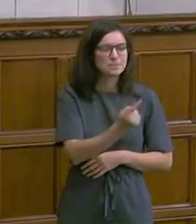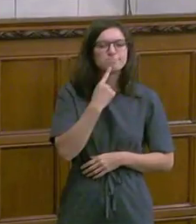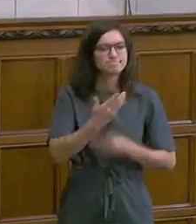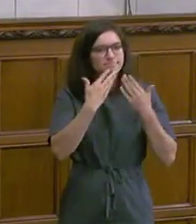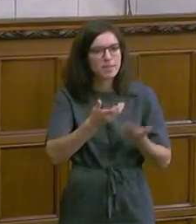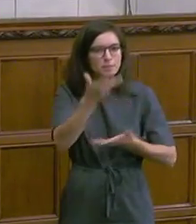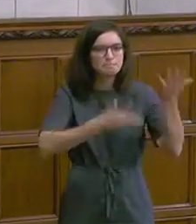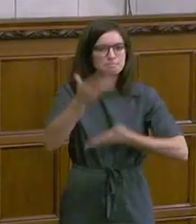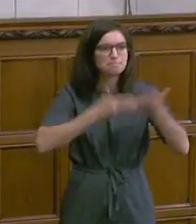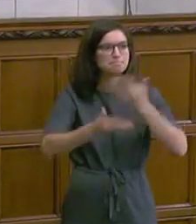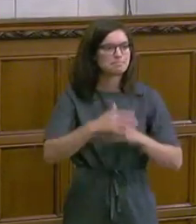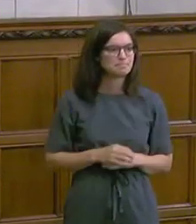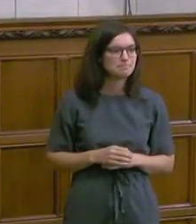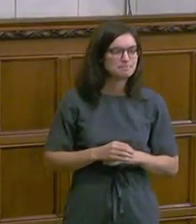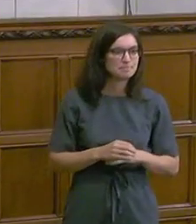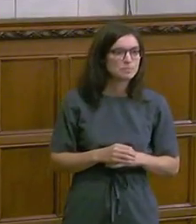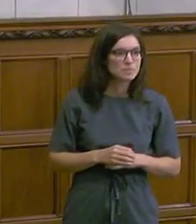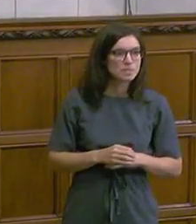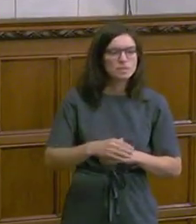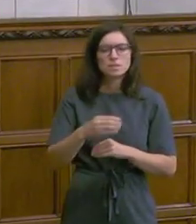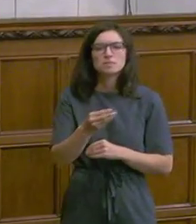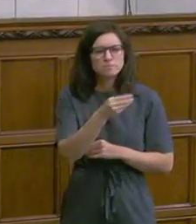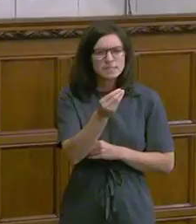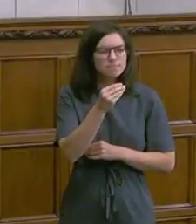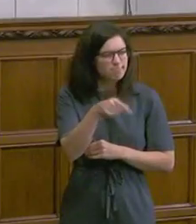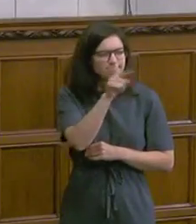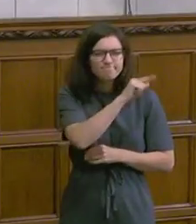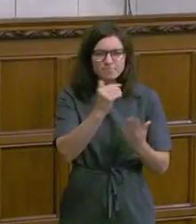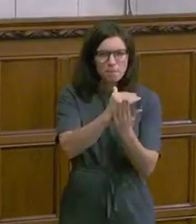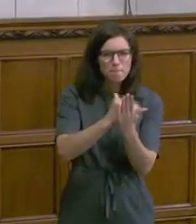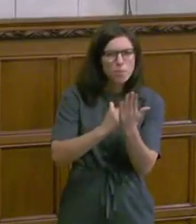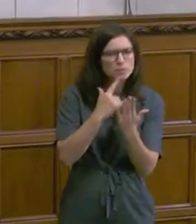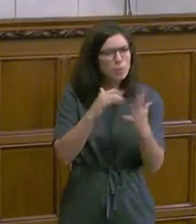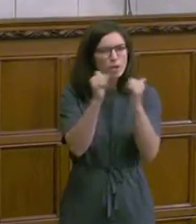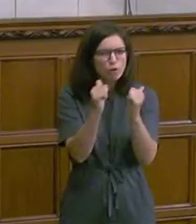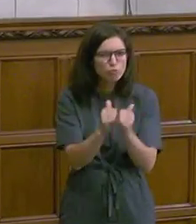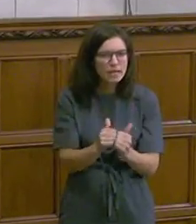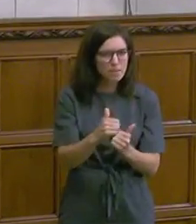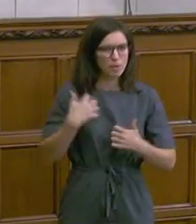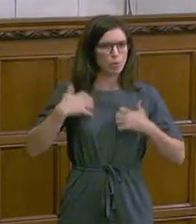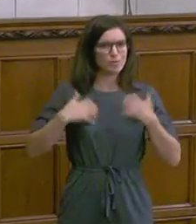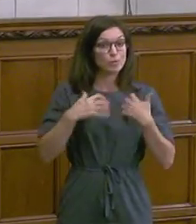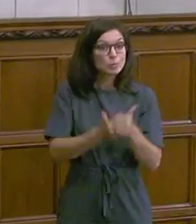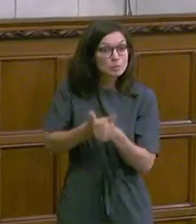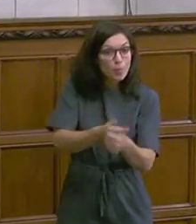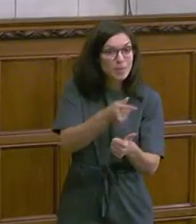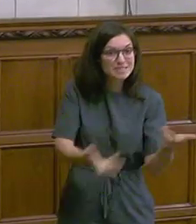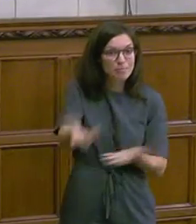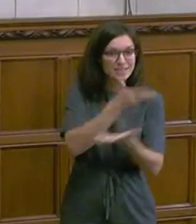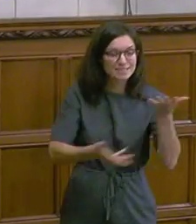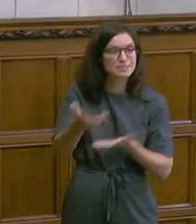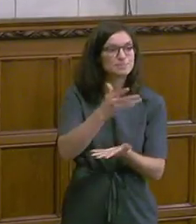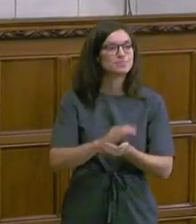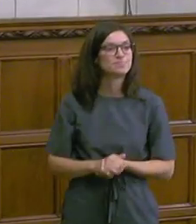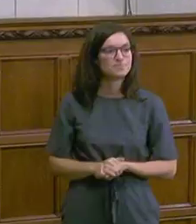on, but I tell you what, there's a whole lot more that we agree on, and this is certainly one of them, and I look forward to supporting him in this debate, as I often do in many debates that he